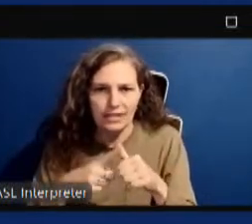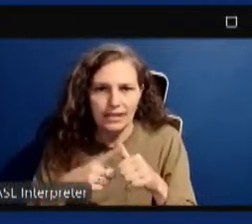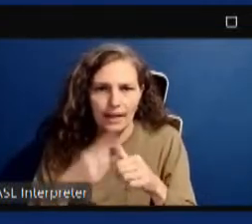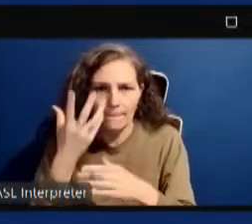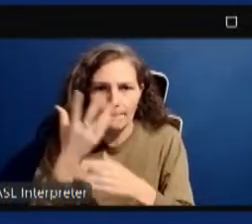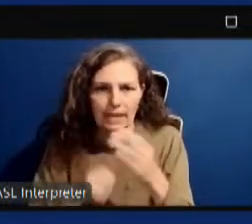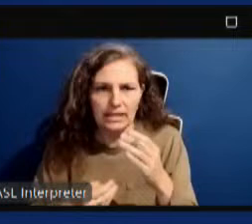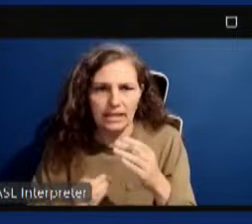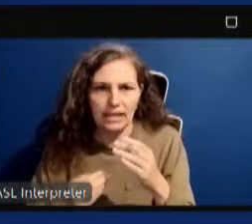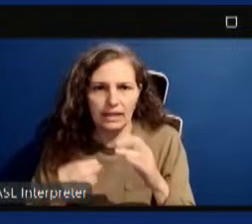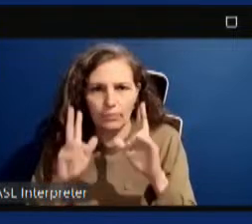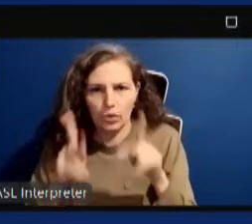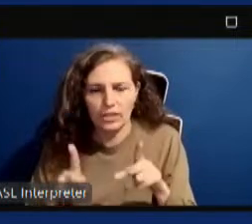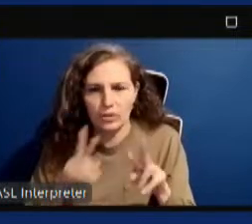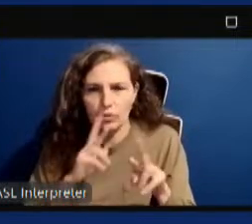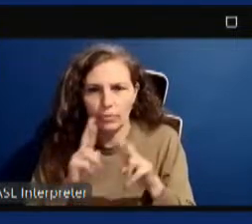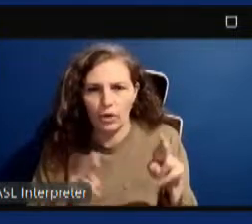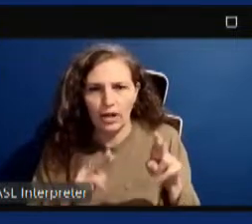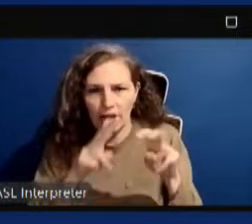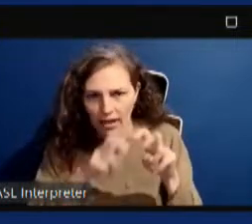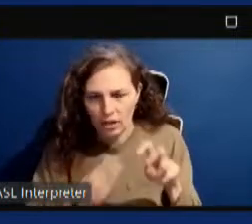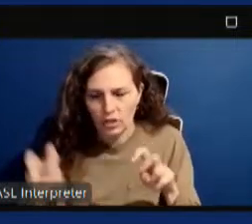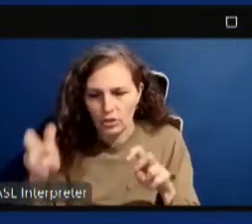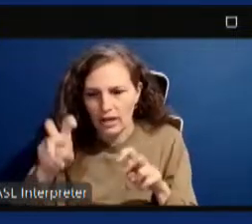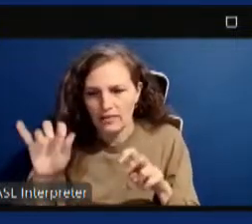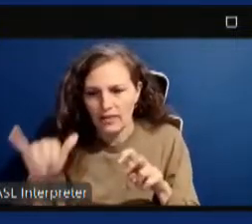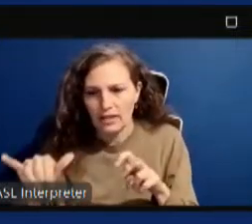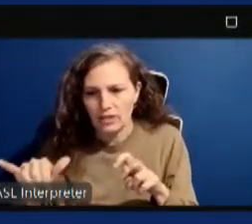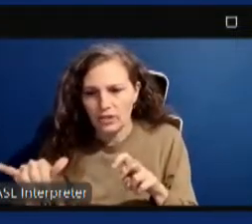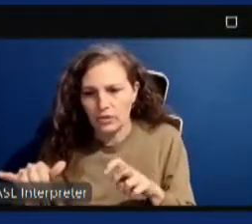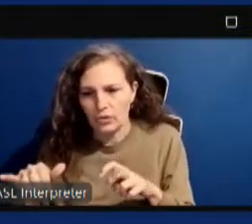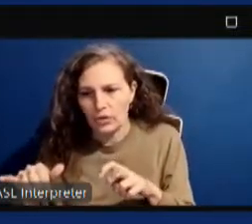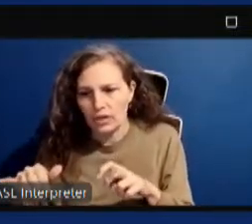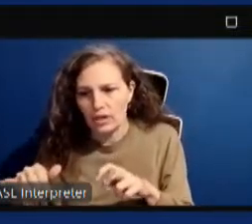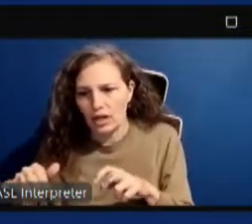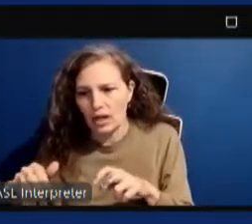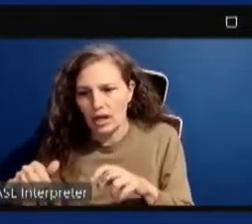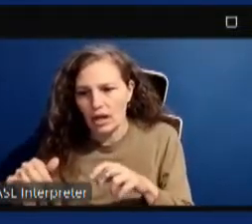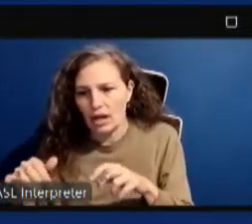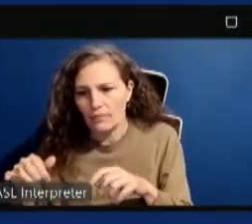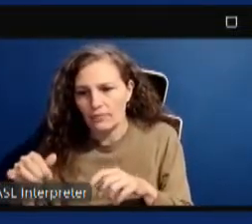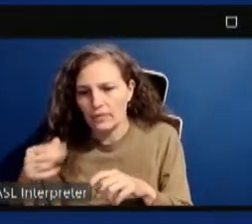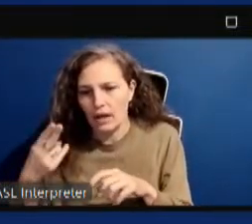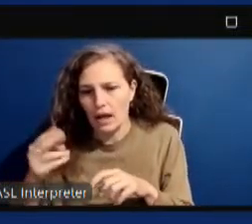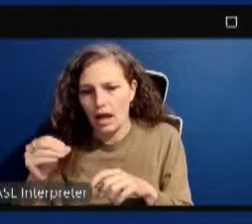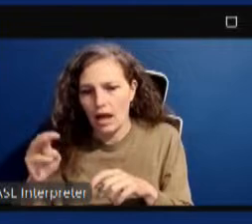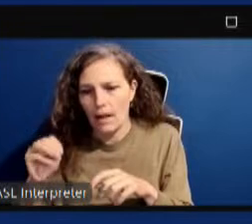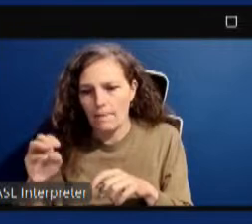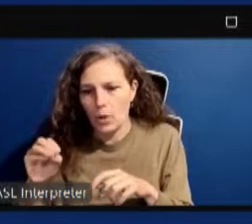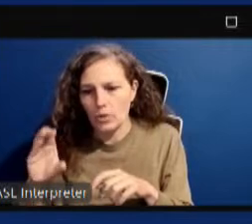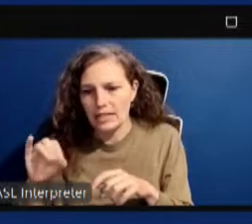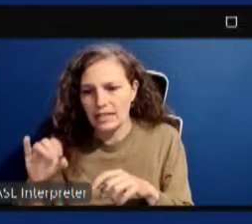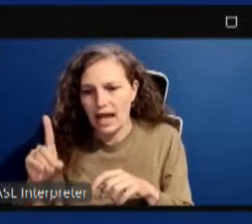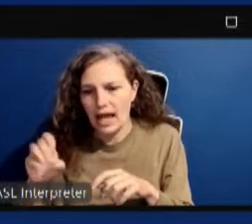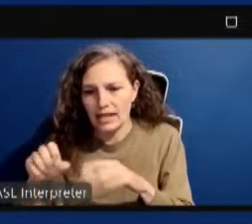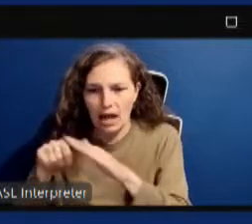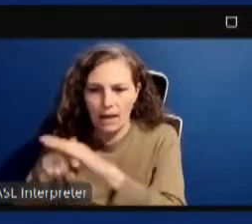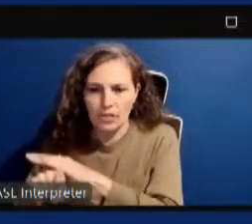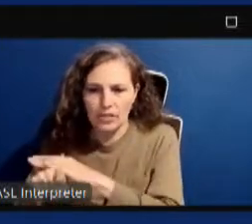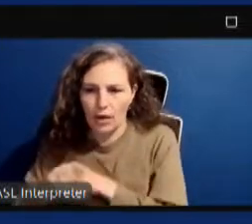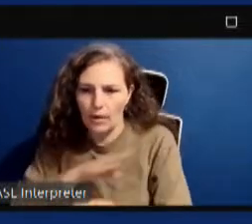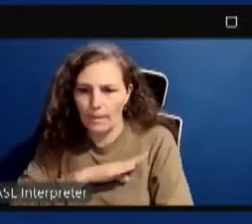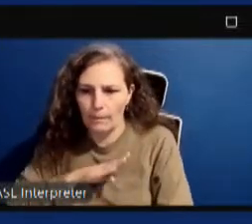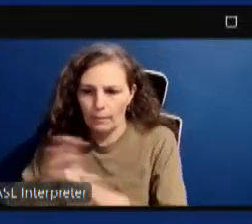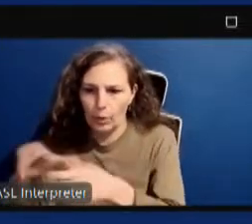then transferred to our homicide bureau, who completes the investigation. That's how it was